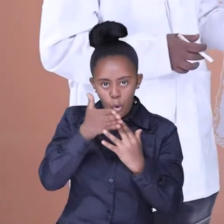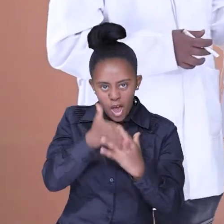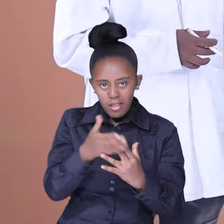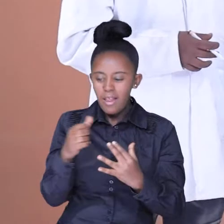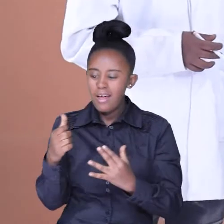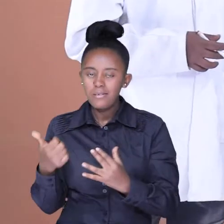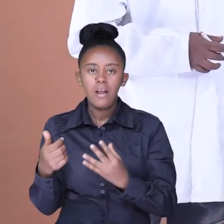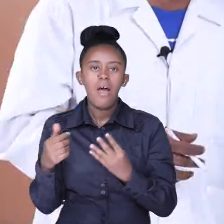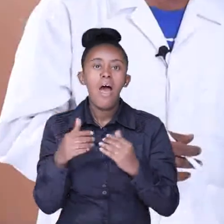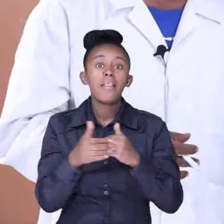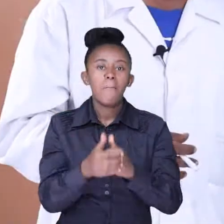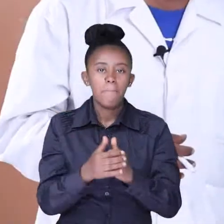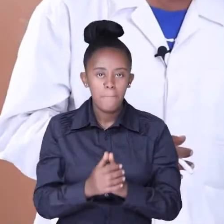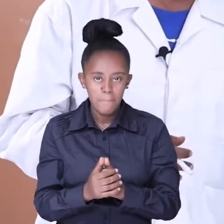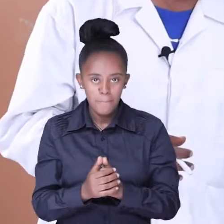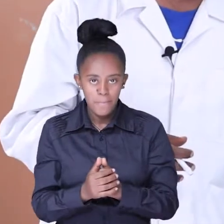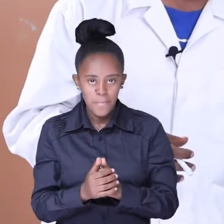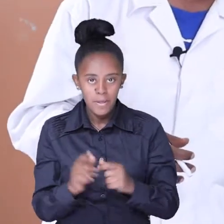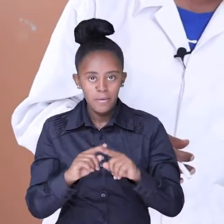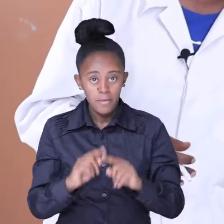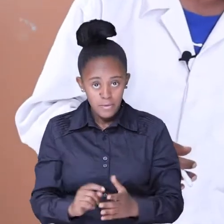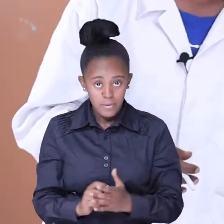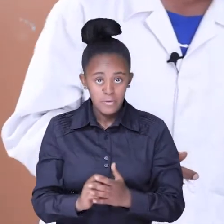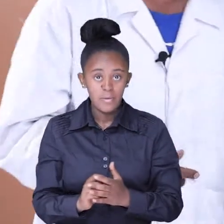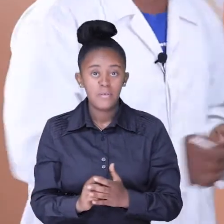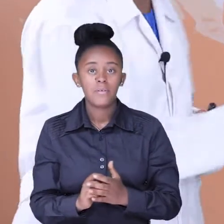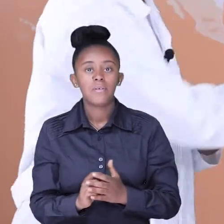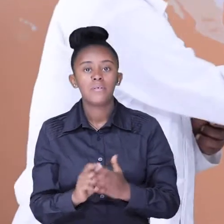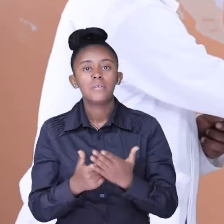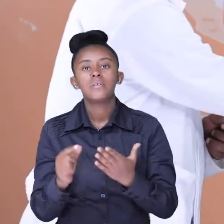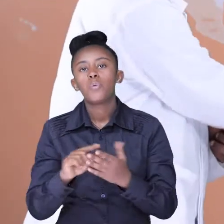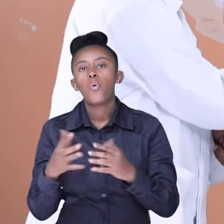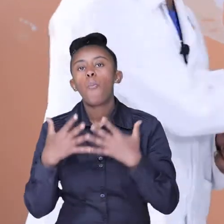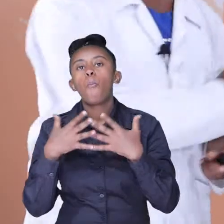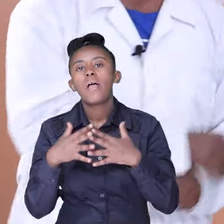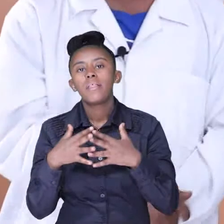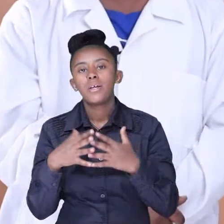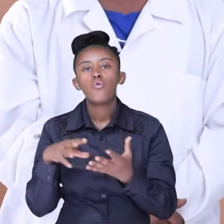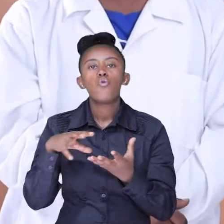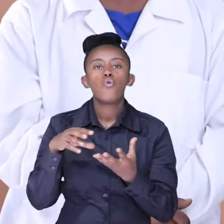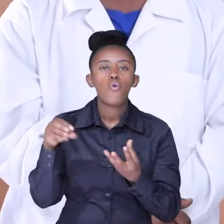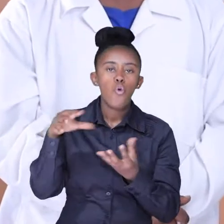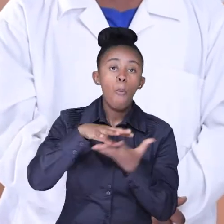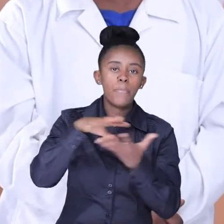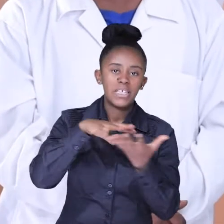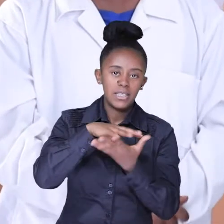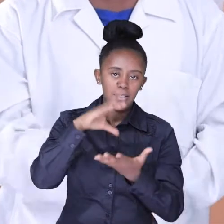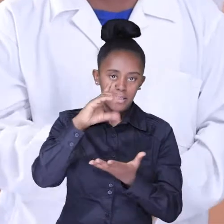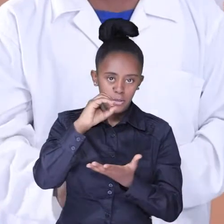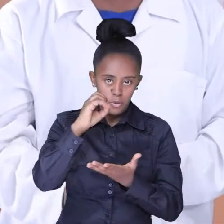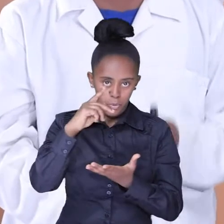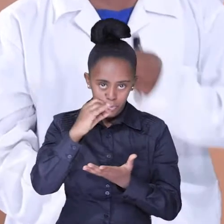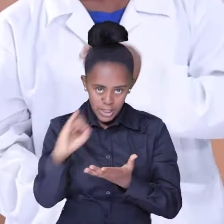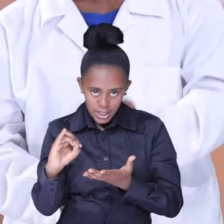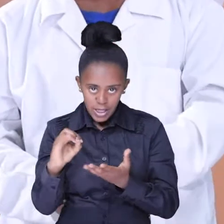example, introducing extra charge carrier to semiconductor material is what we call doping. Student,